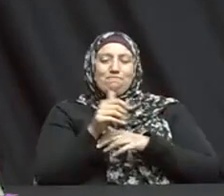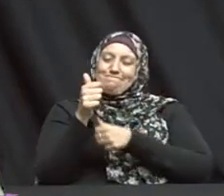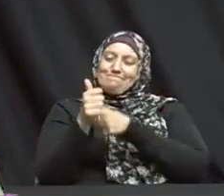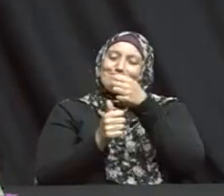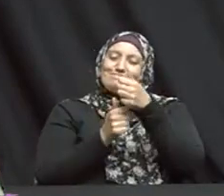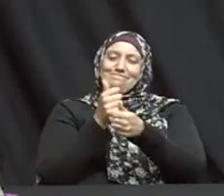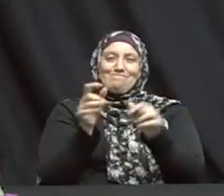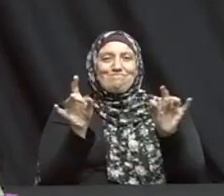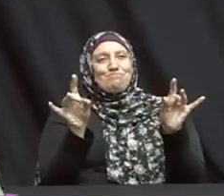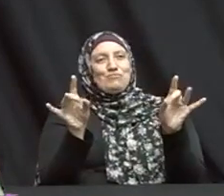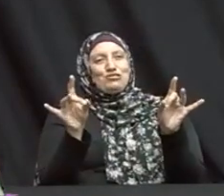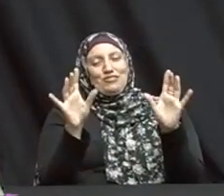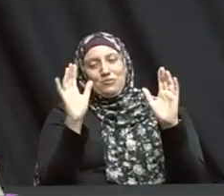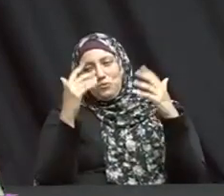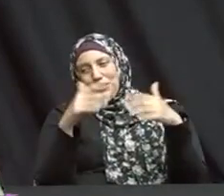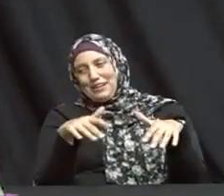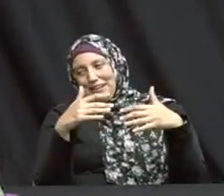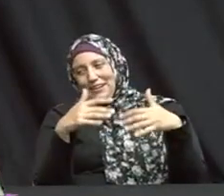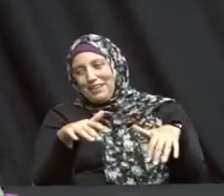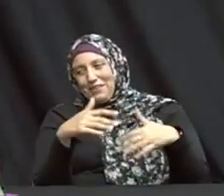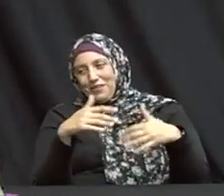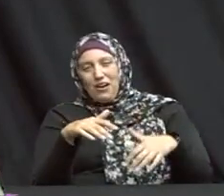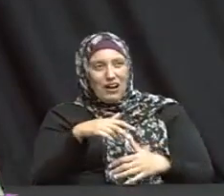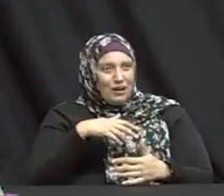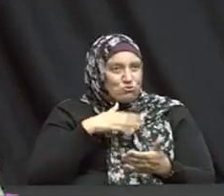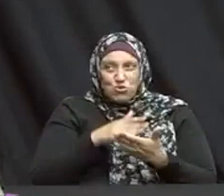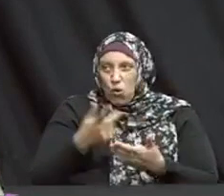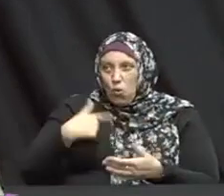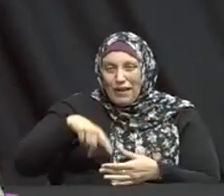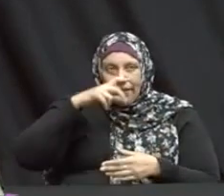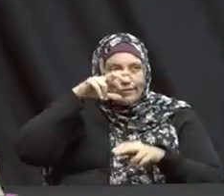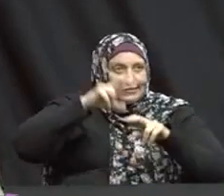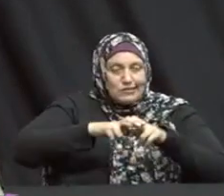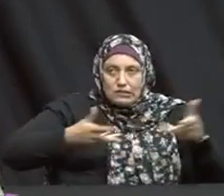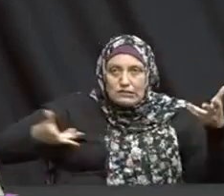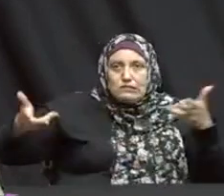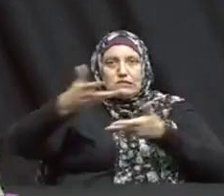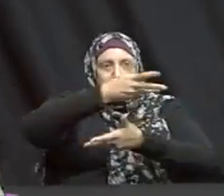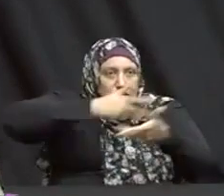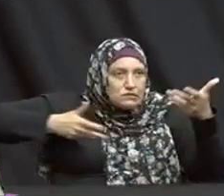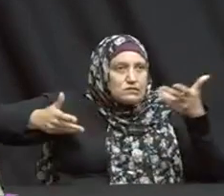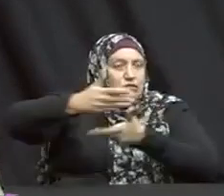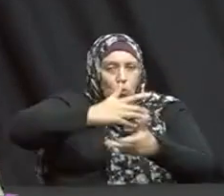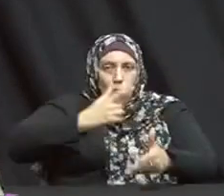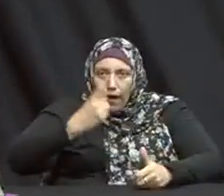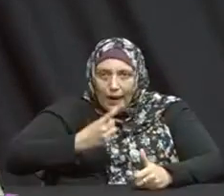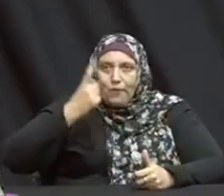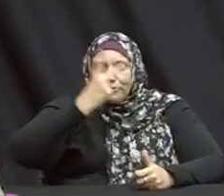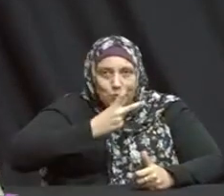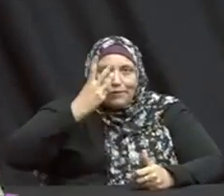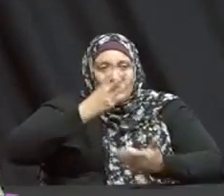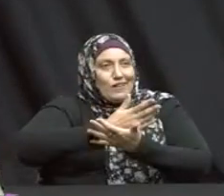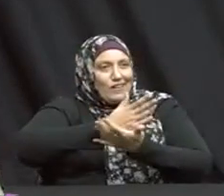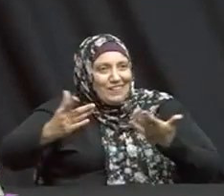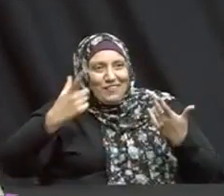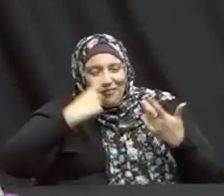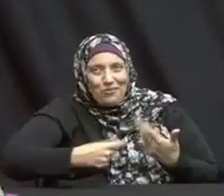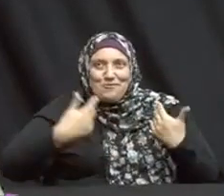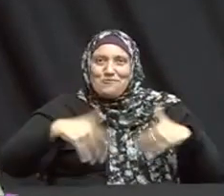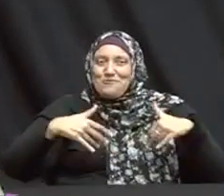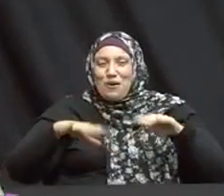your willingness, we could sit here for at least another hour and continue to go through these issues that come up. It's been a brilliant discussion, and really, I thank you very